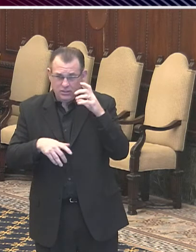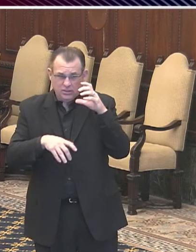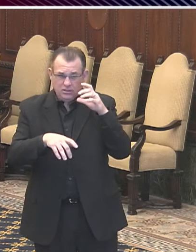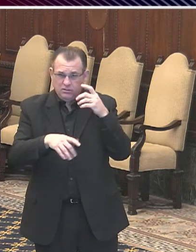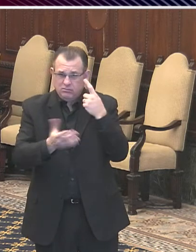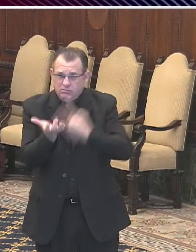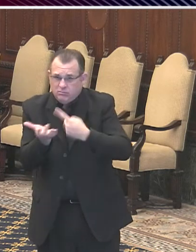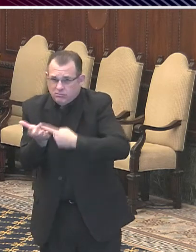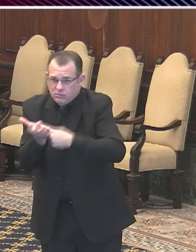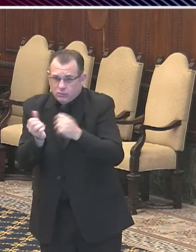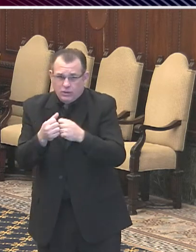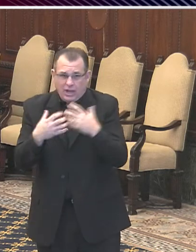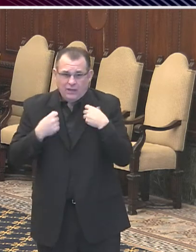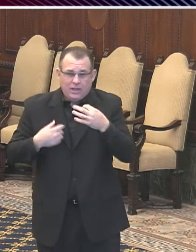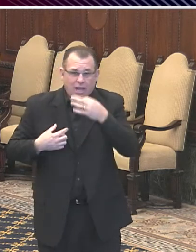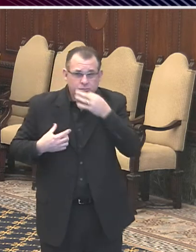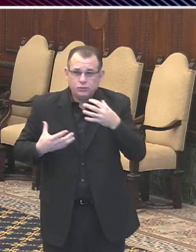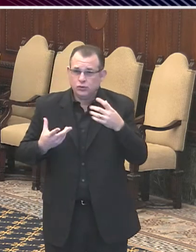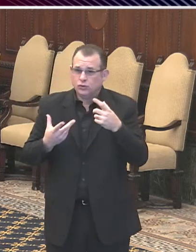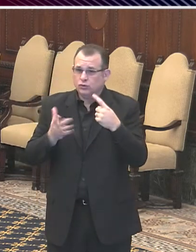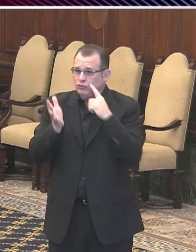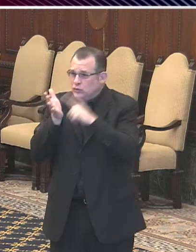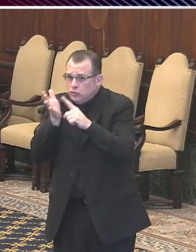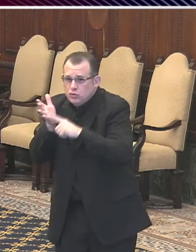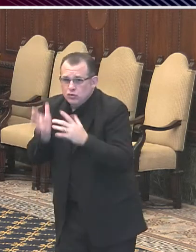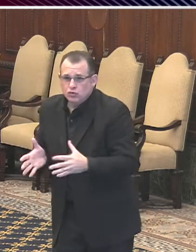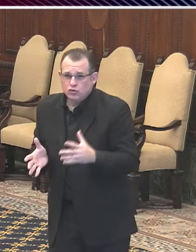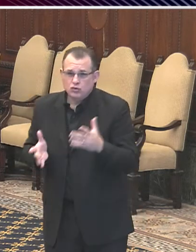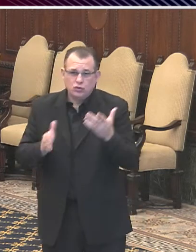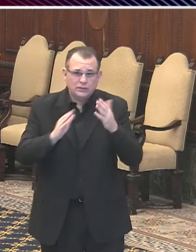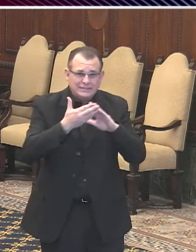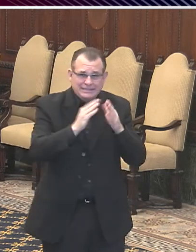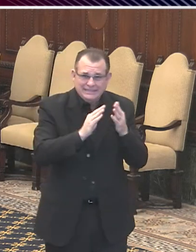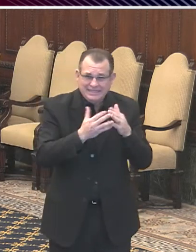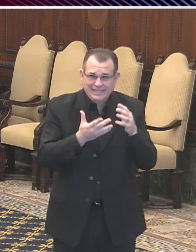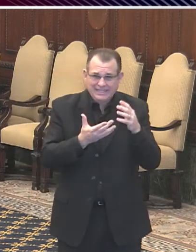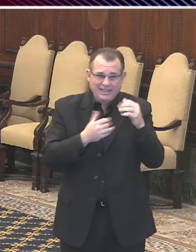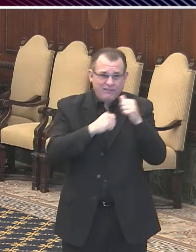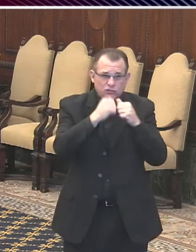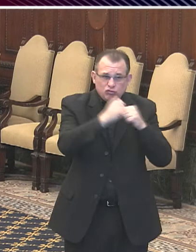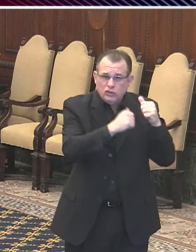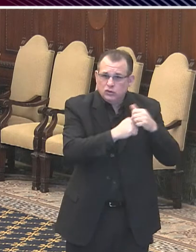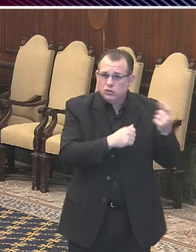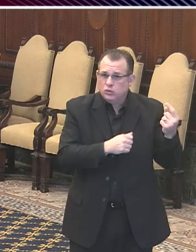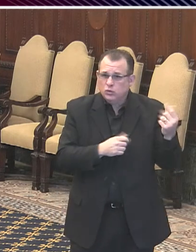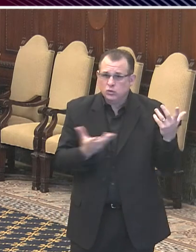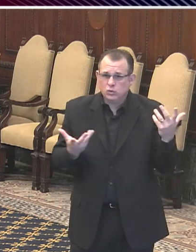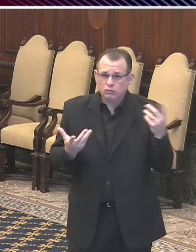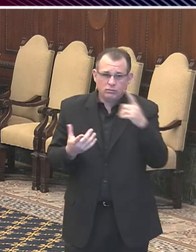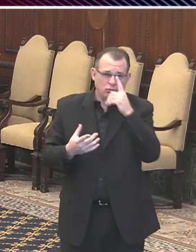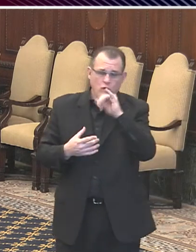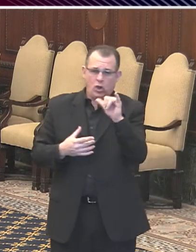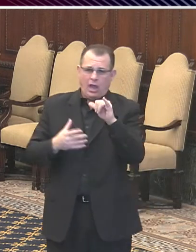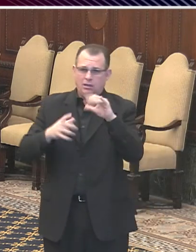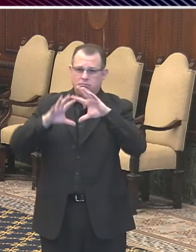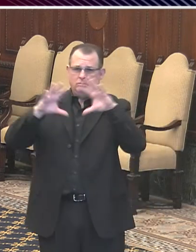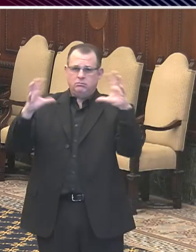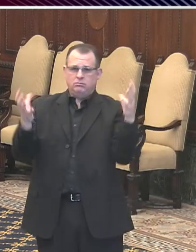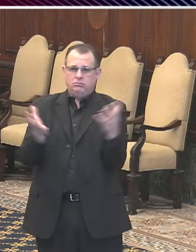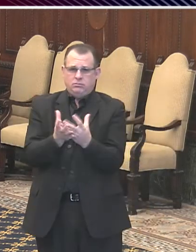health experts and researchers in terms of just what the city's infrastructure is going to need to recover from this? So what is that going to look like in terms of how